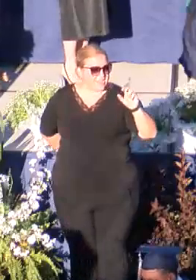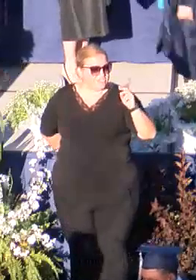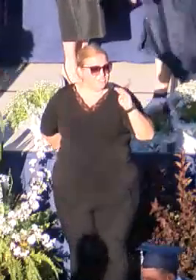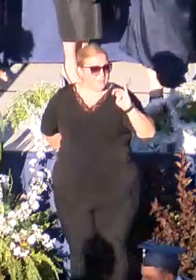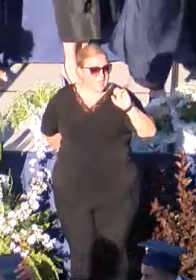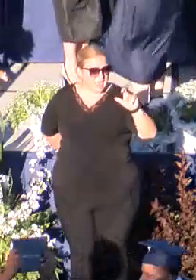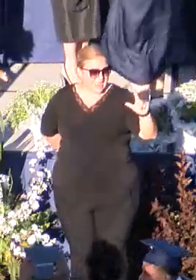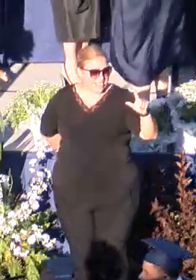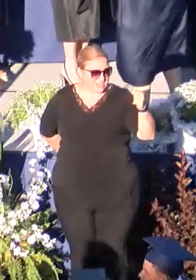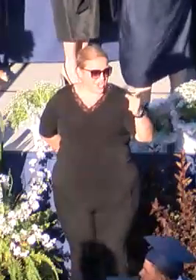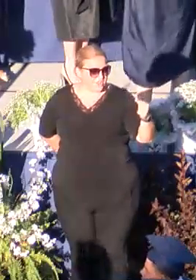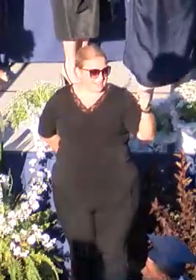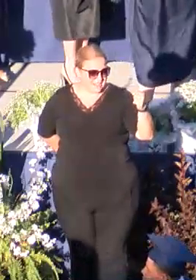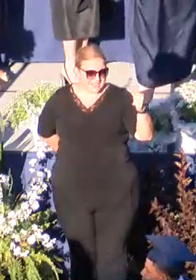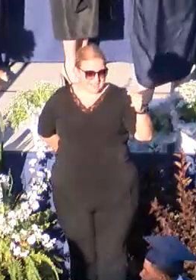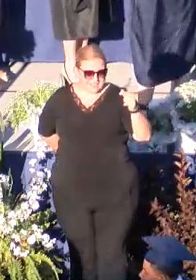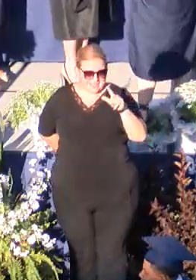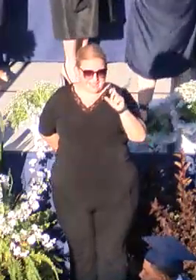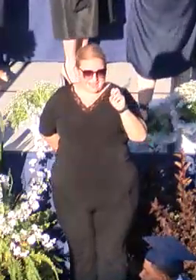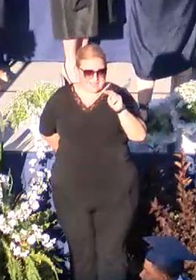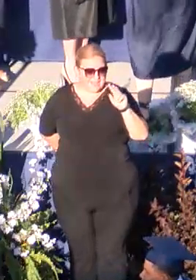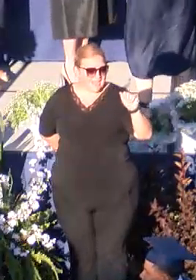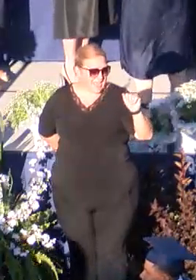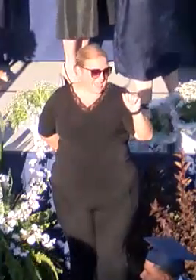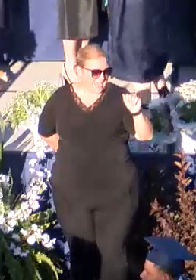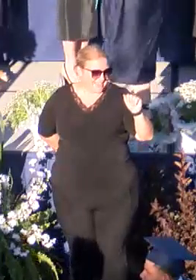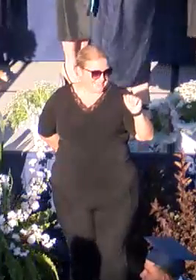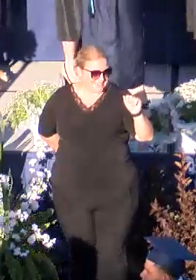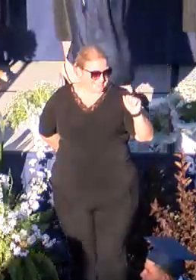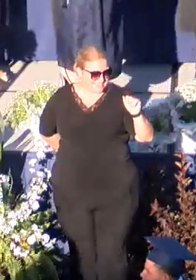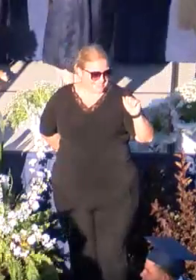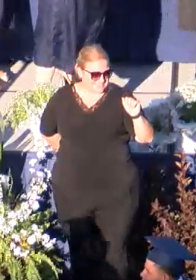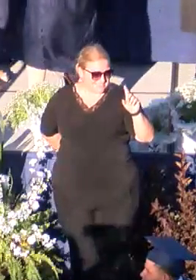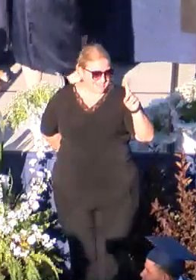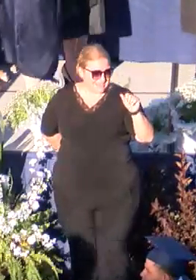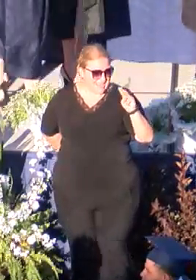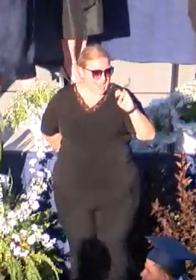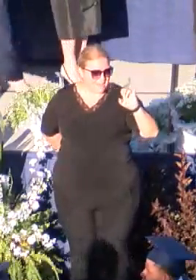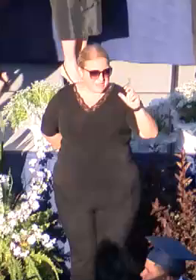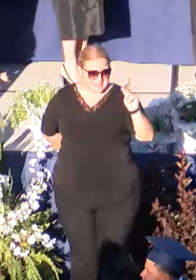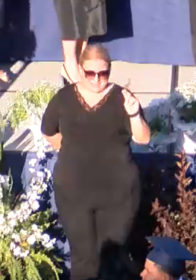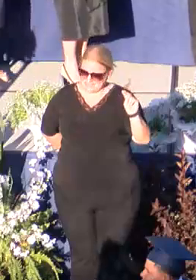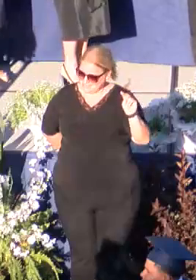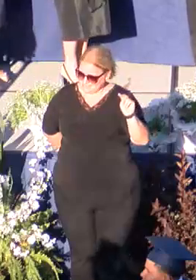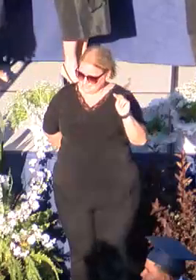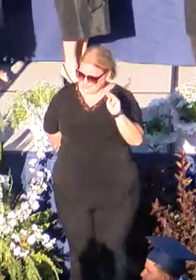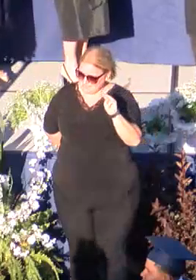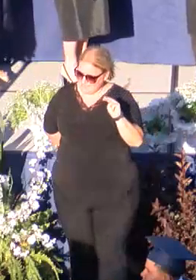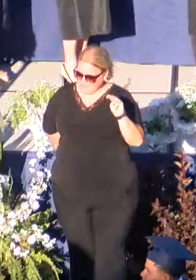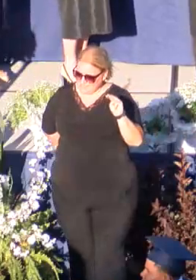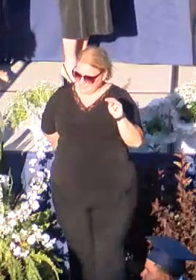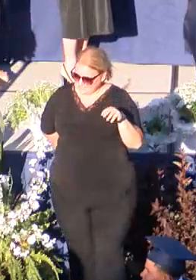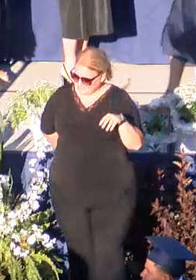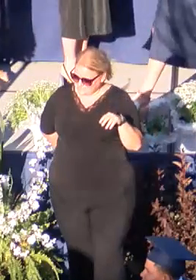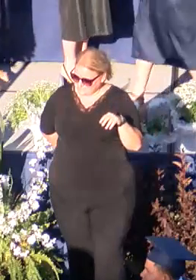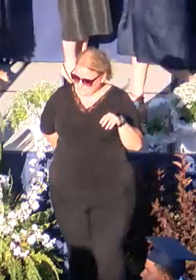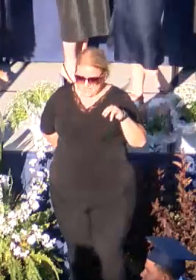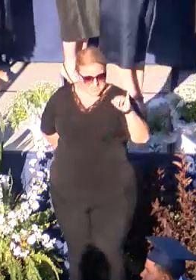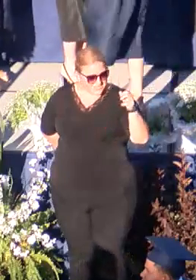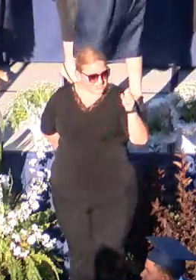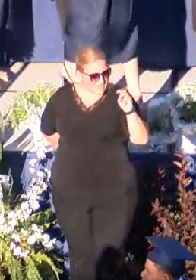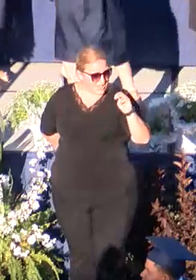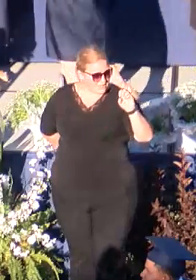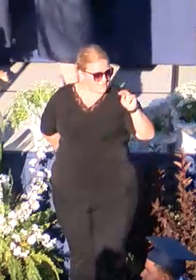Garcia. Lena Sareda. Damian Smith. Jasmine